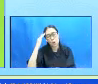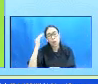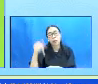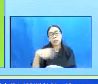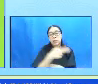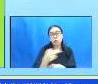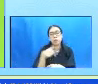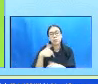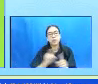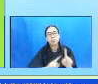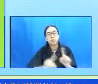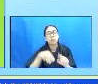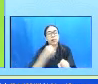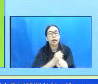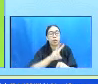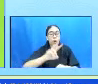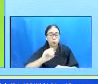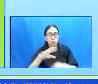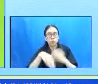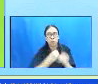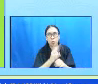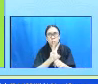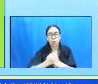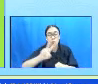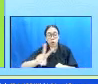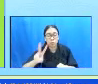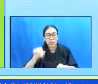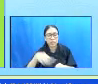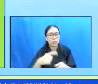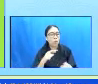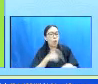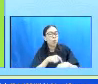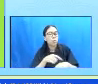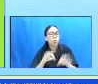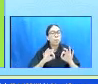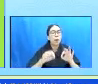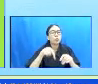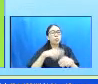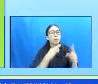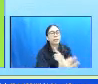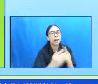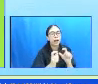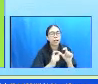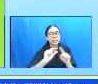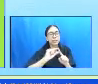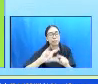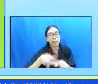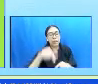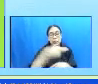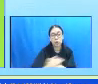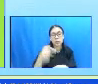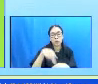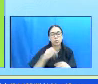for CSO to come together in Indonesia and work with other CSOs in other countries to really shape the global economic policy so that